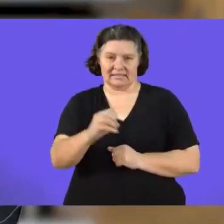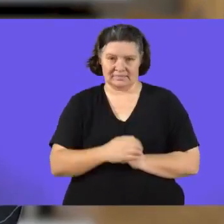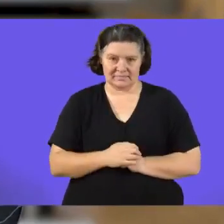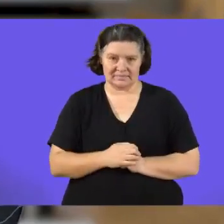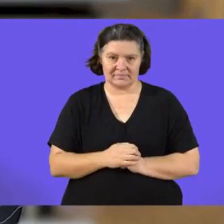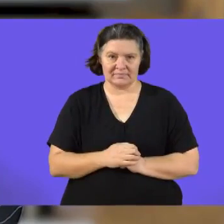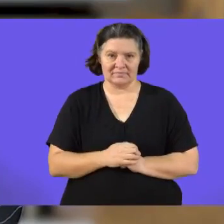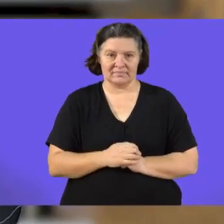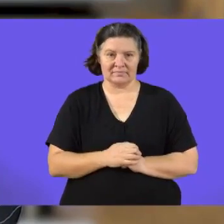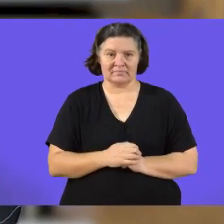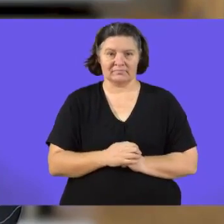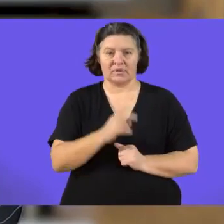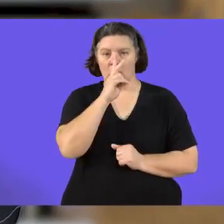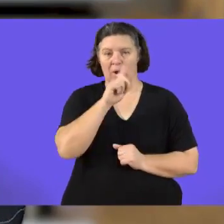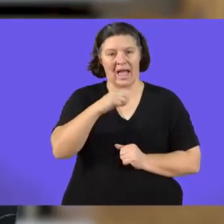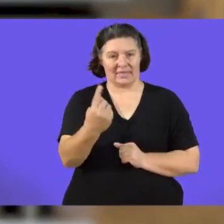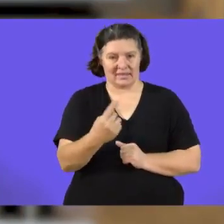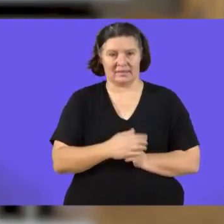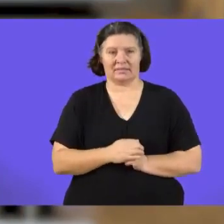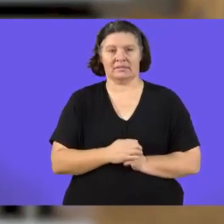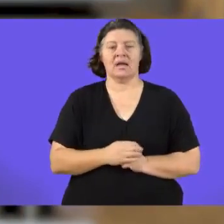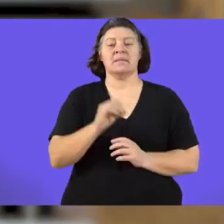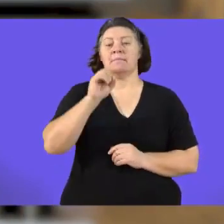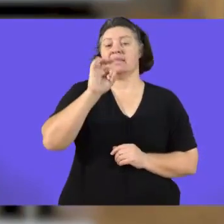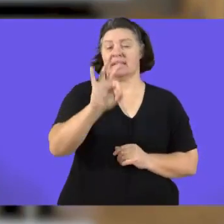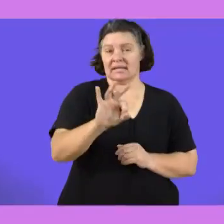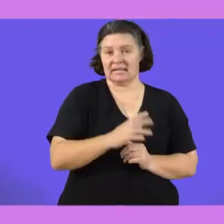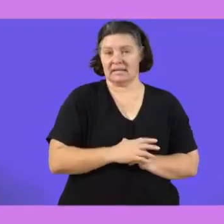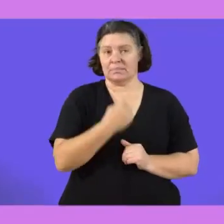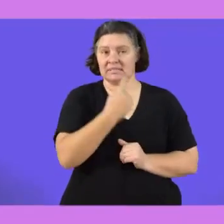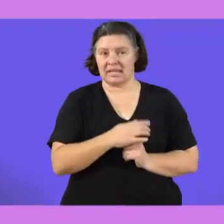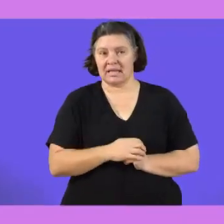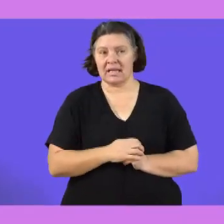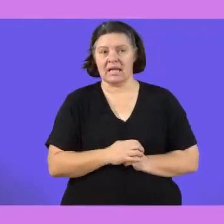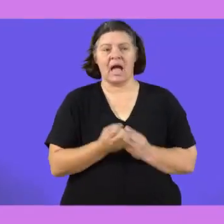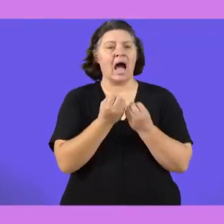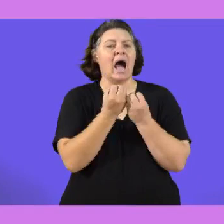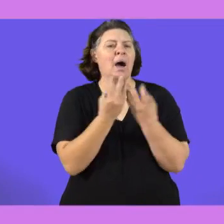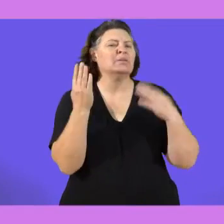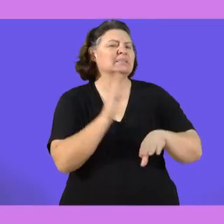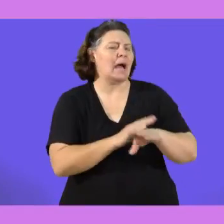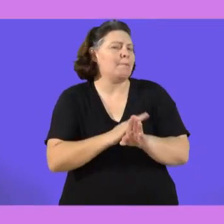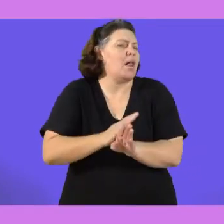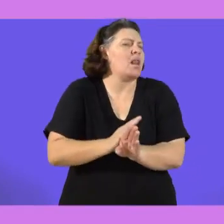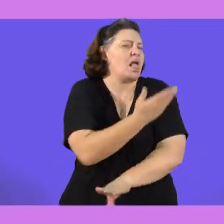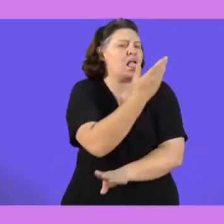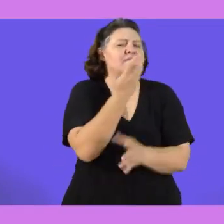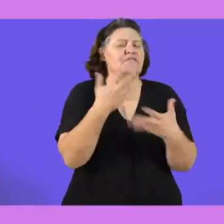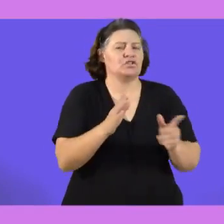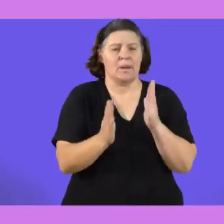All right. Now, let's look at another one. In number 3, I'm saying, how much time has